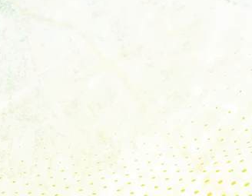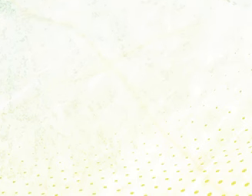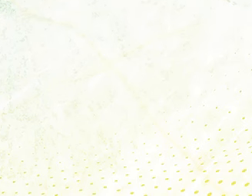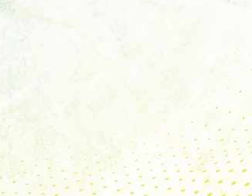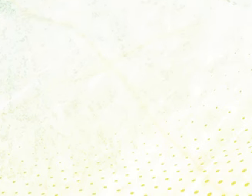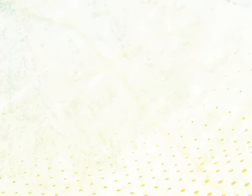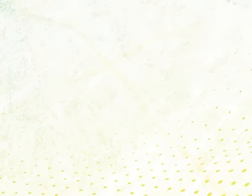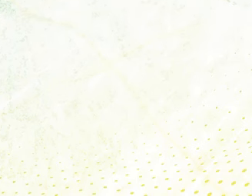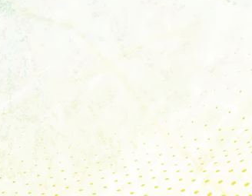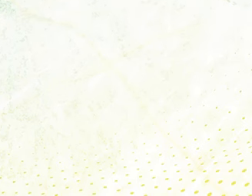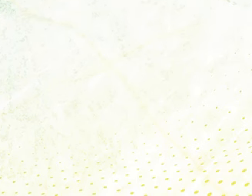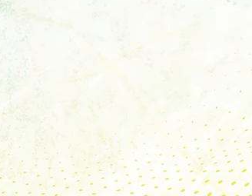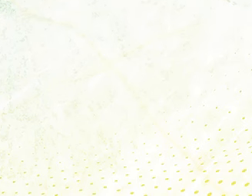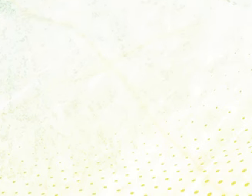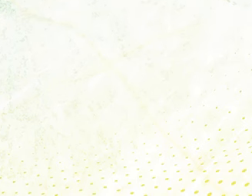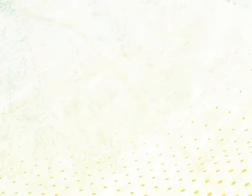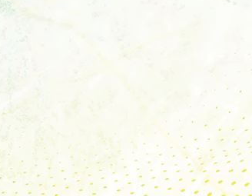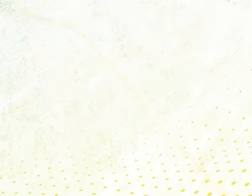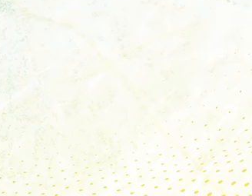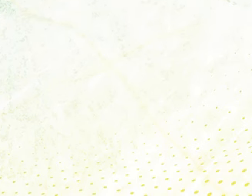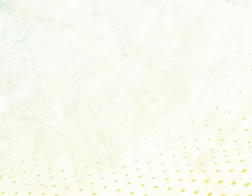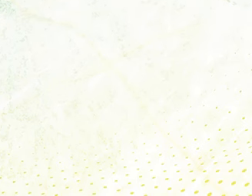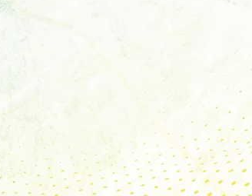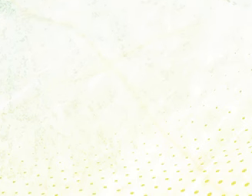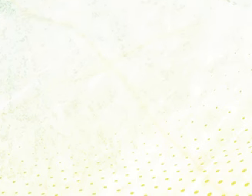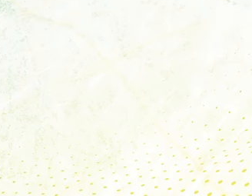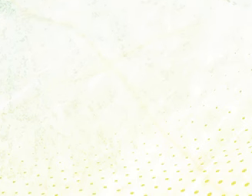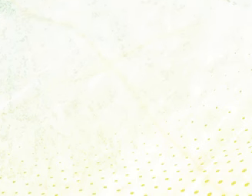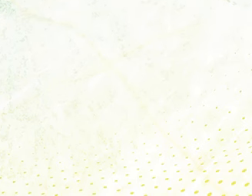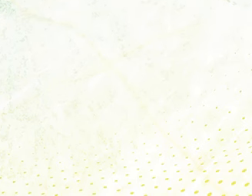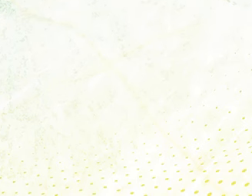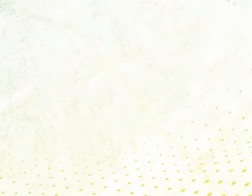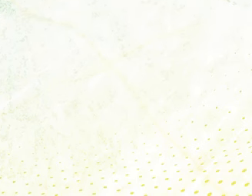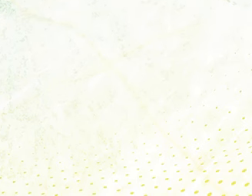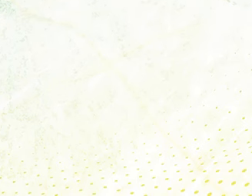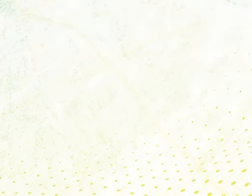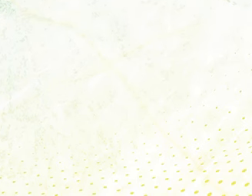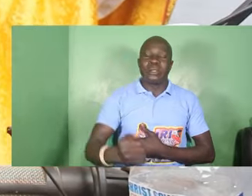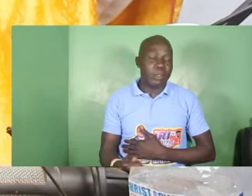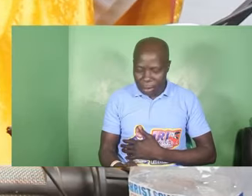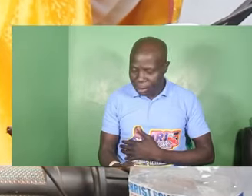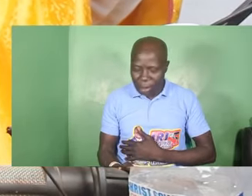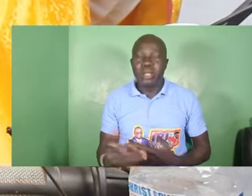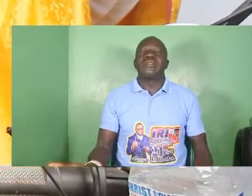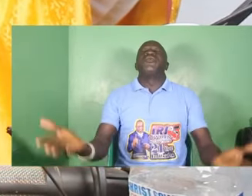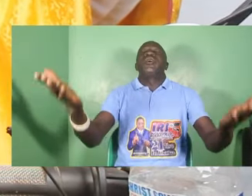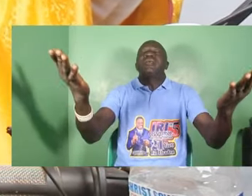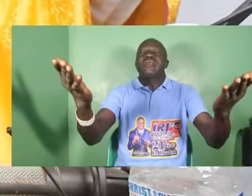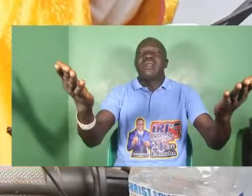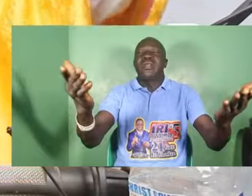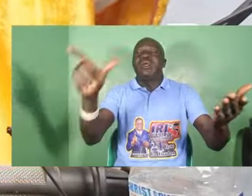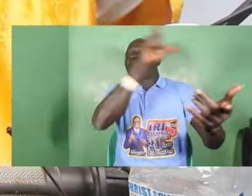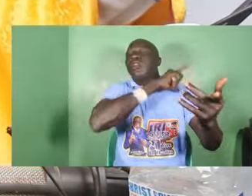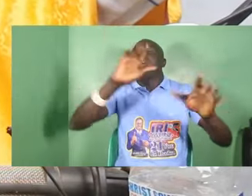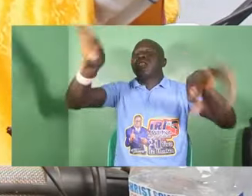mo ma so pe olorun baba se bi oba tubo ma se bi oba na aye mi o ese daddy God bless you sir ese sir ese. Lift up your hands.